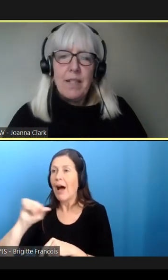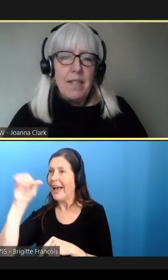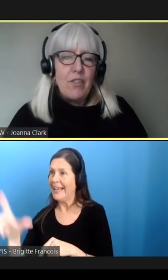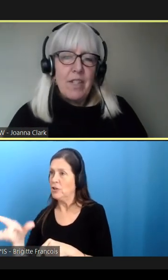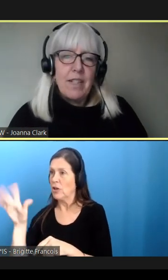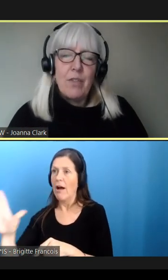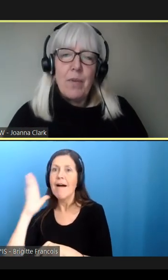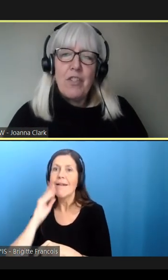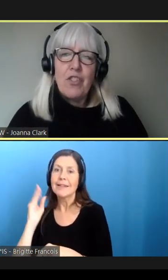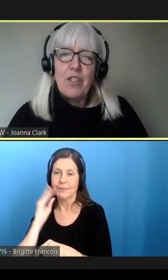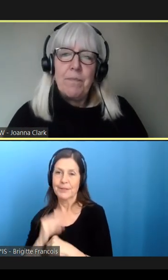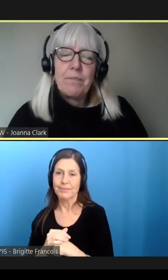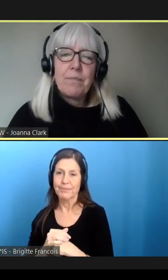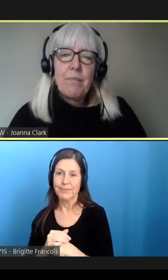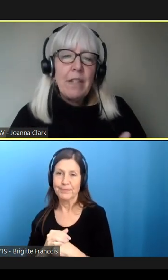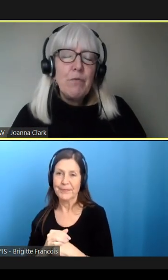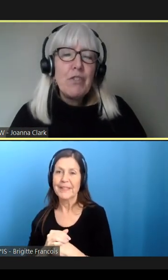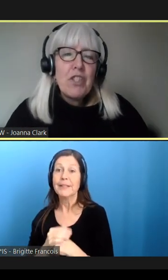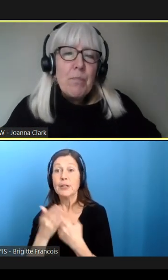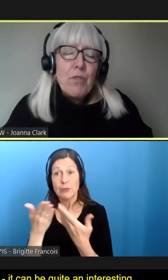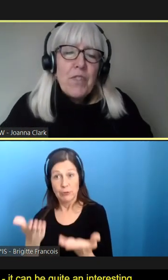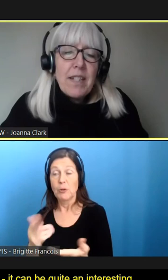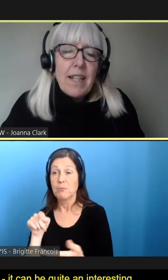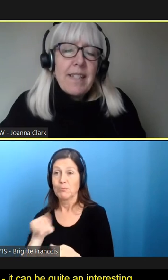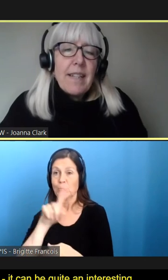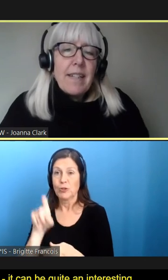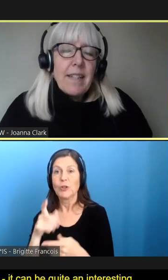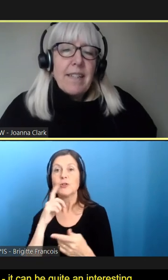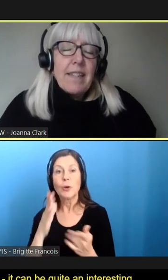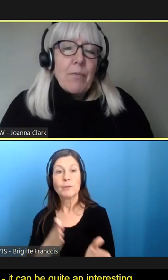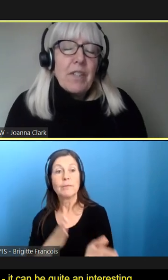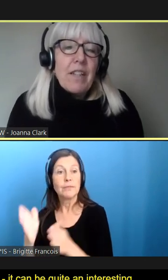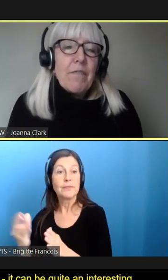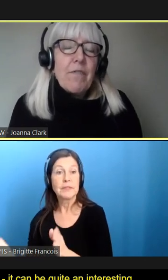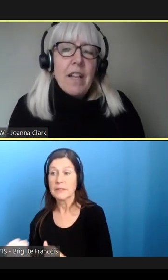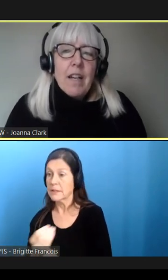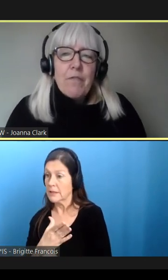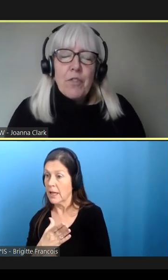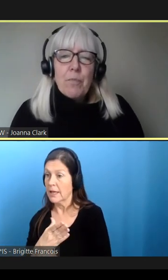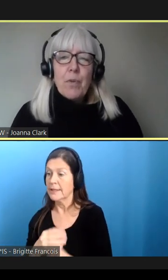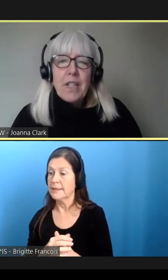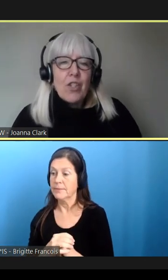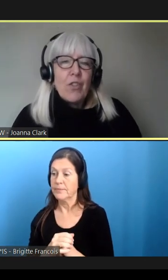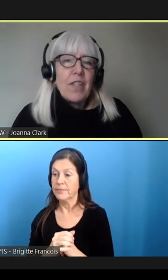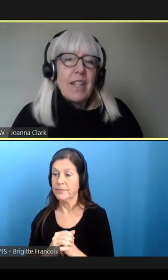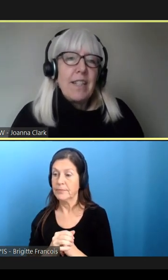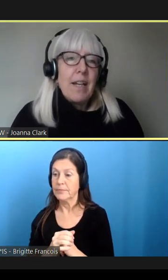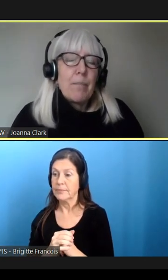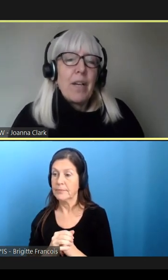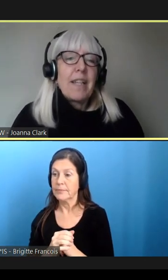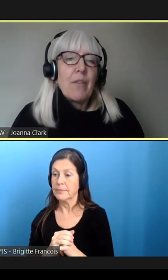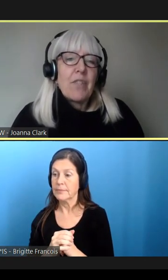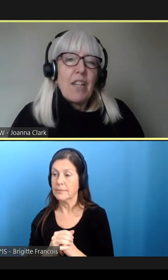quite an interesting question. If we could just move to the next slide, I think it will give a few points on